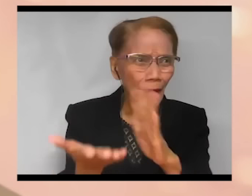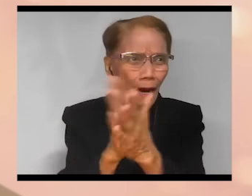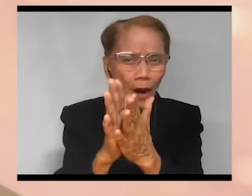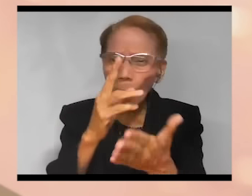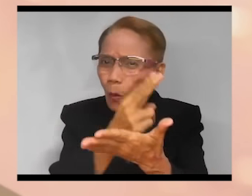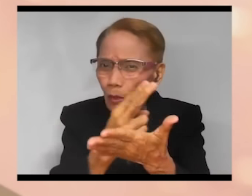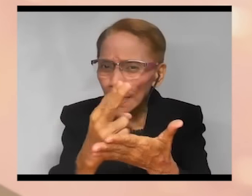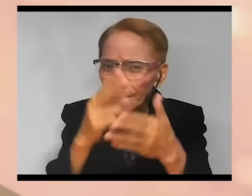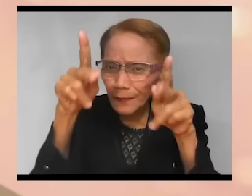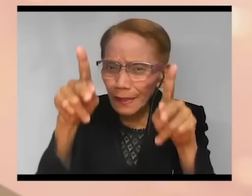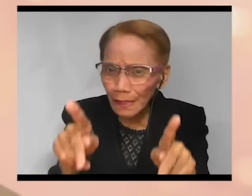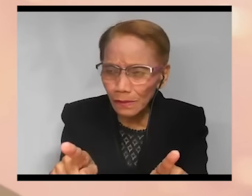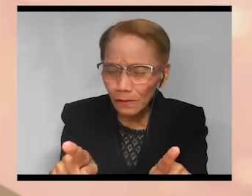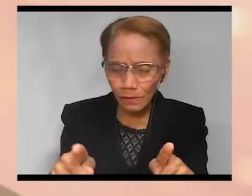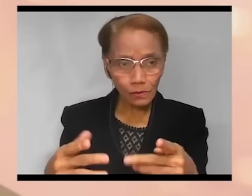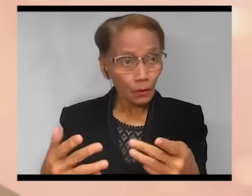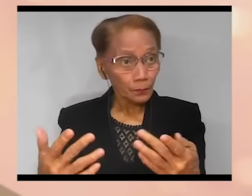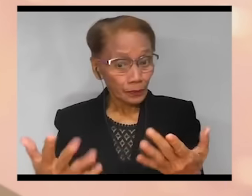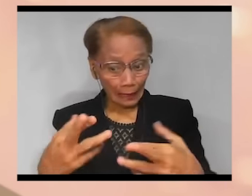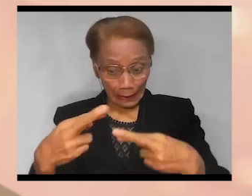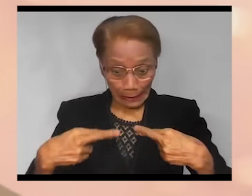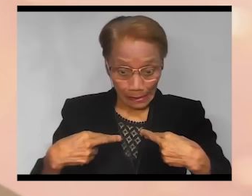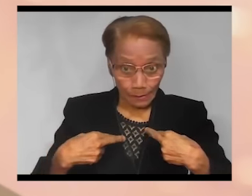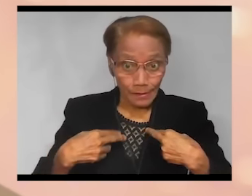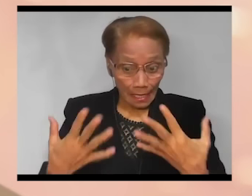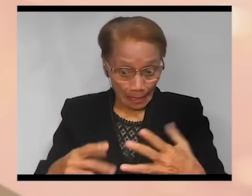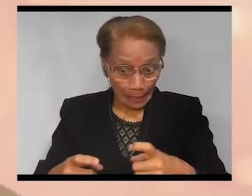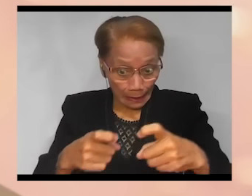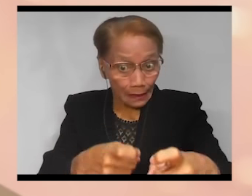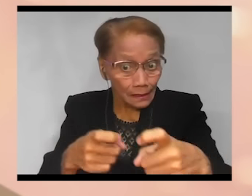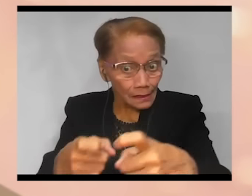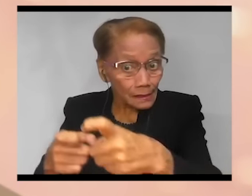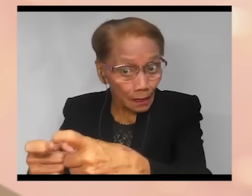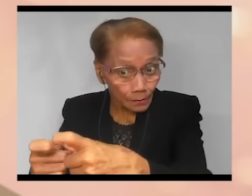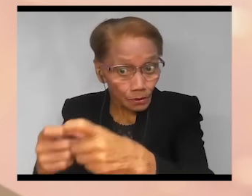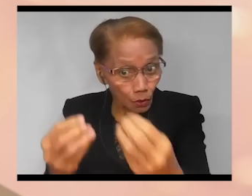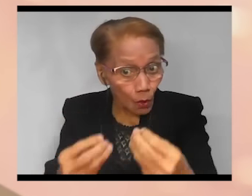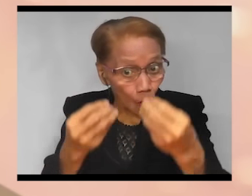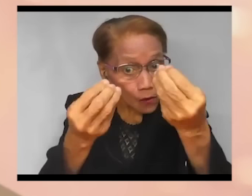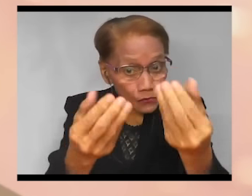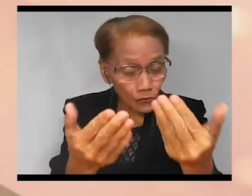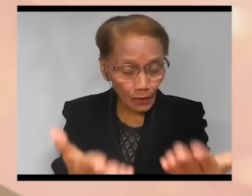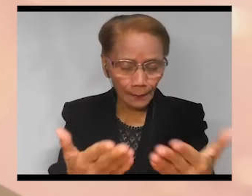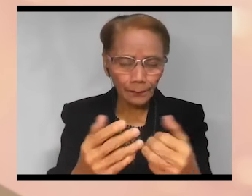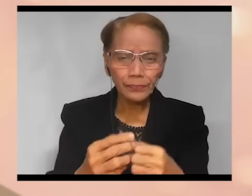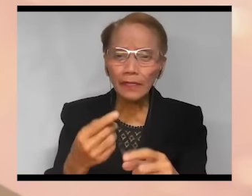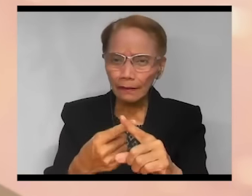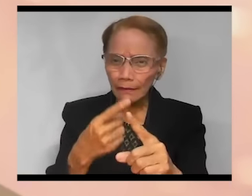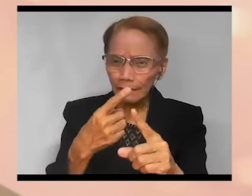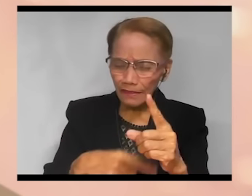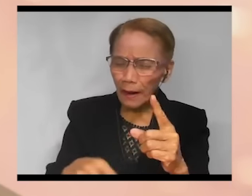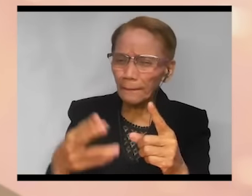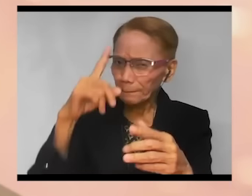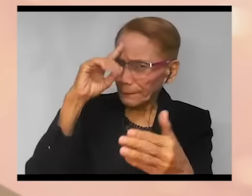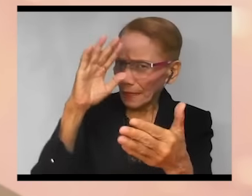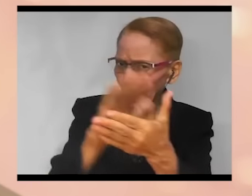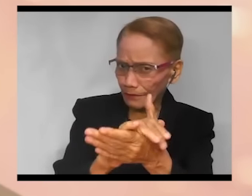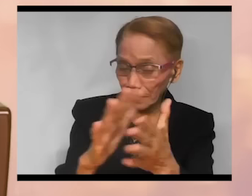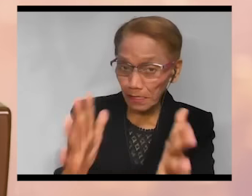person, and so he received these gifts or offerings from